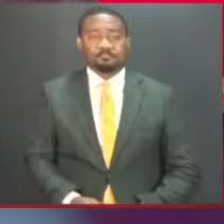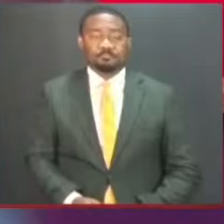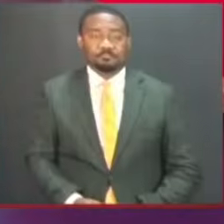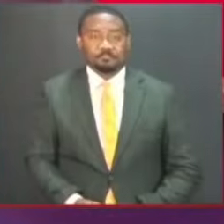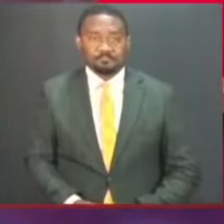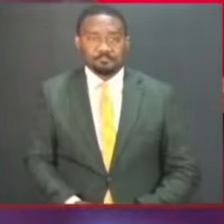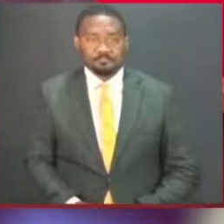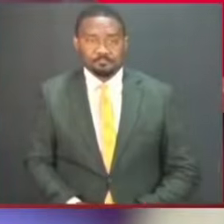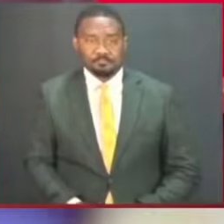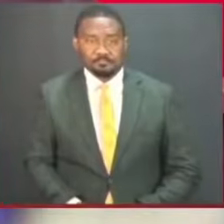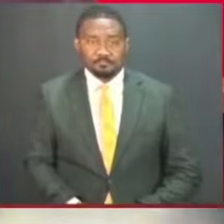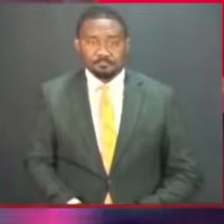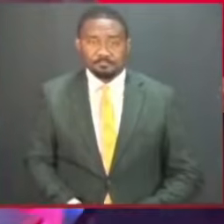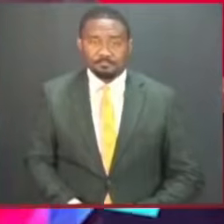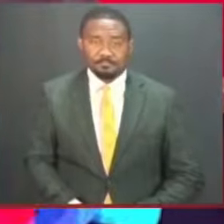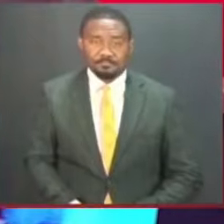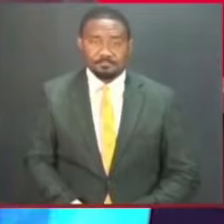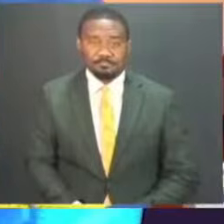And we will also